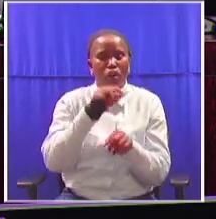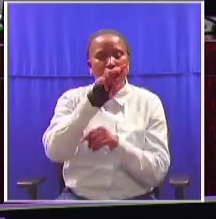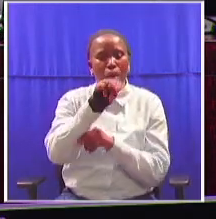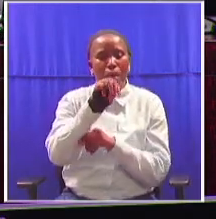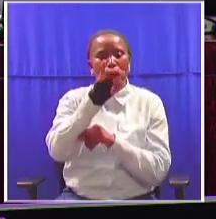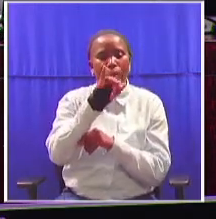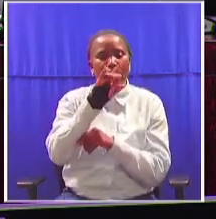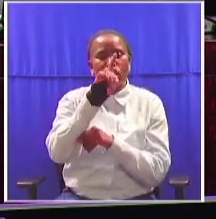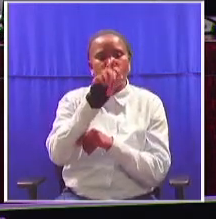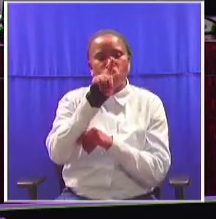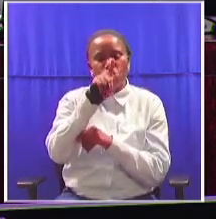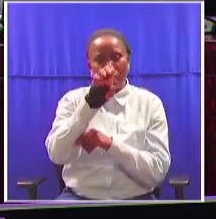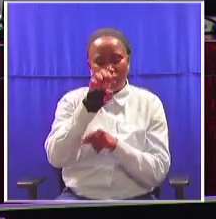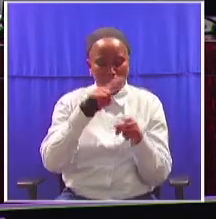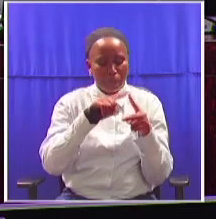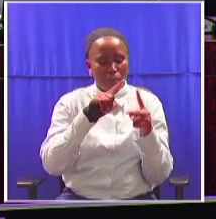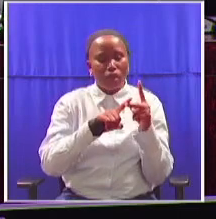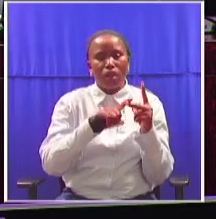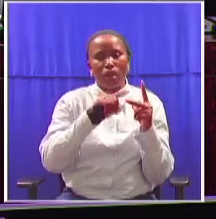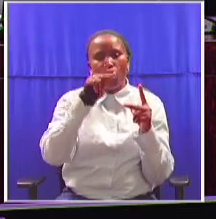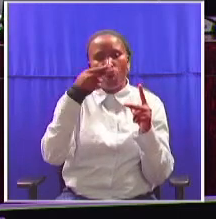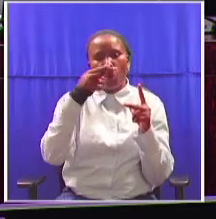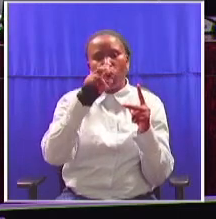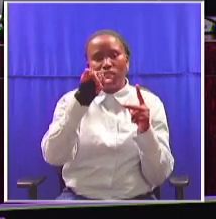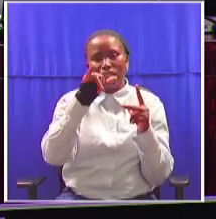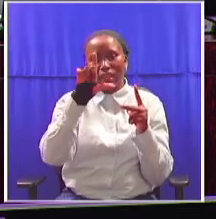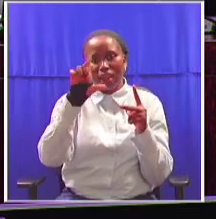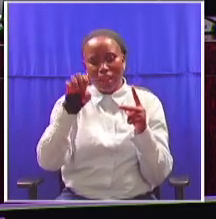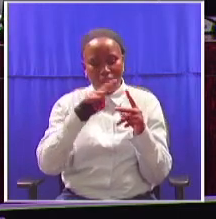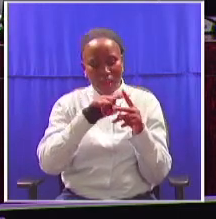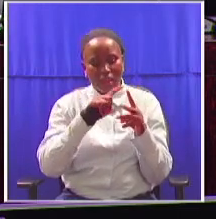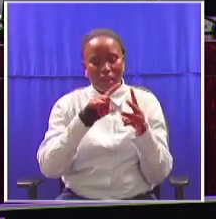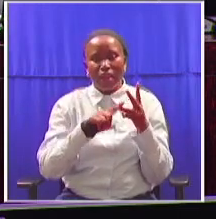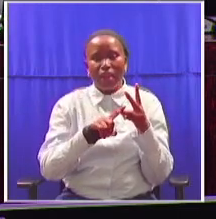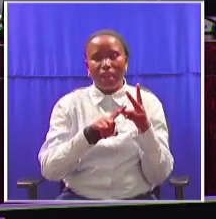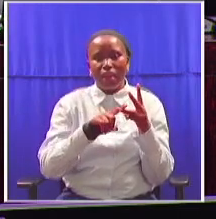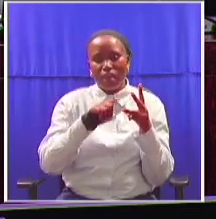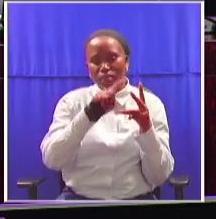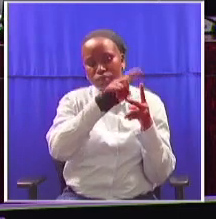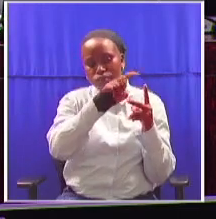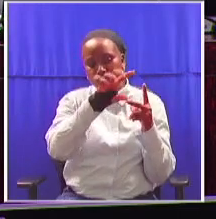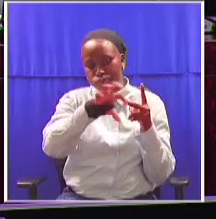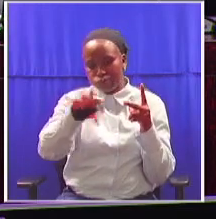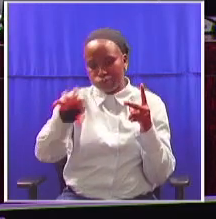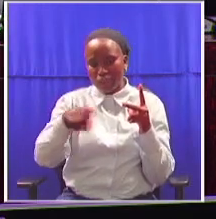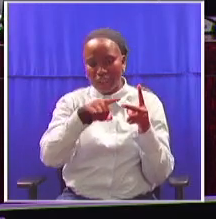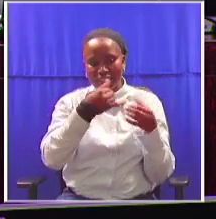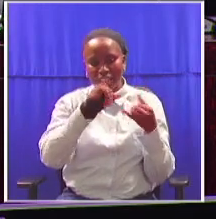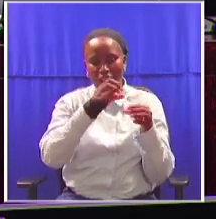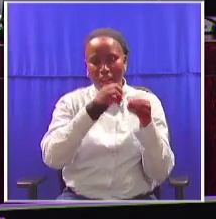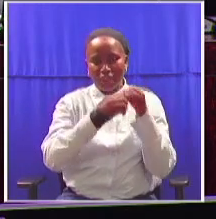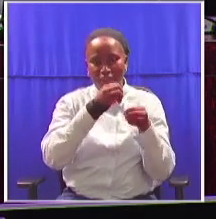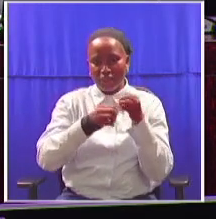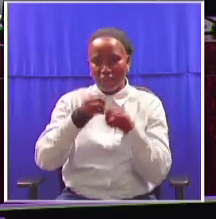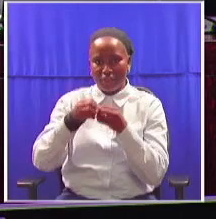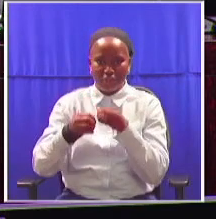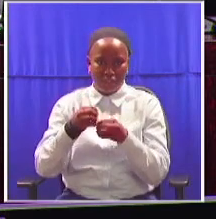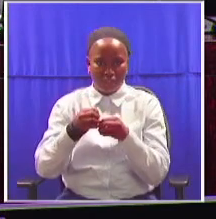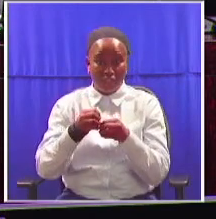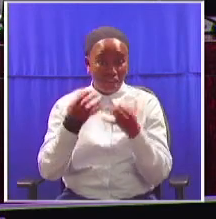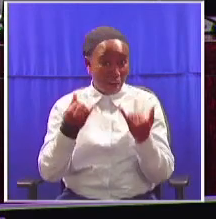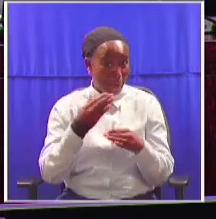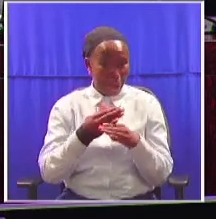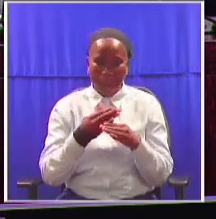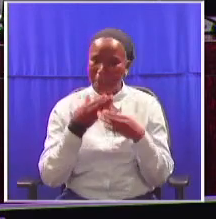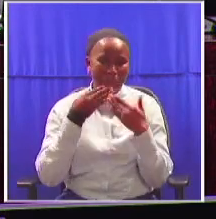and Kubek power stations are currently under repair and remain offline.